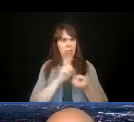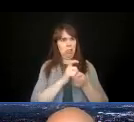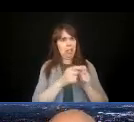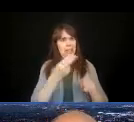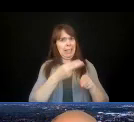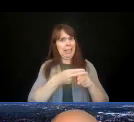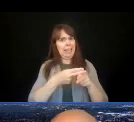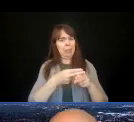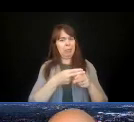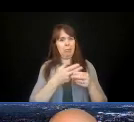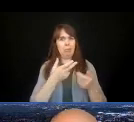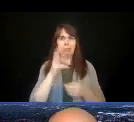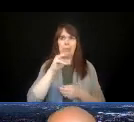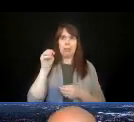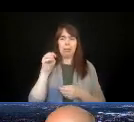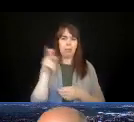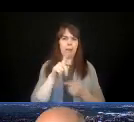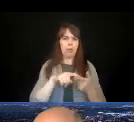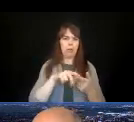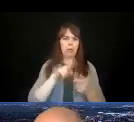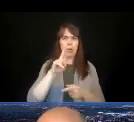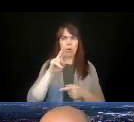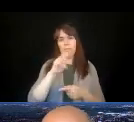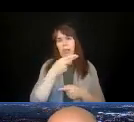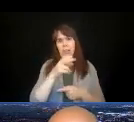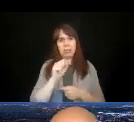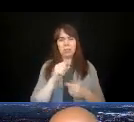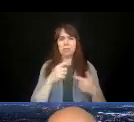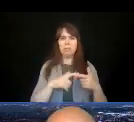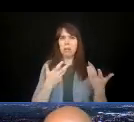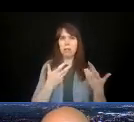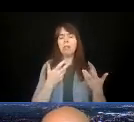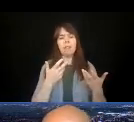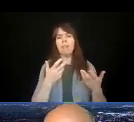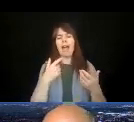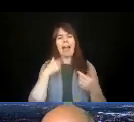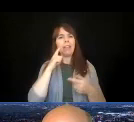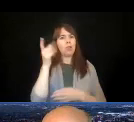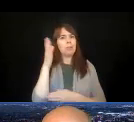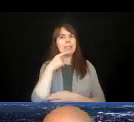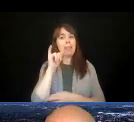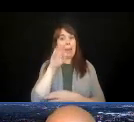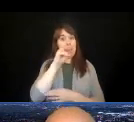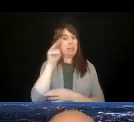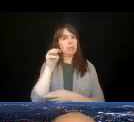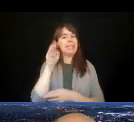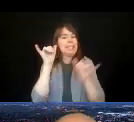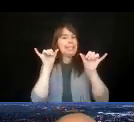name from Michigan Medicine back to University of Michigan, though I think your presentation clarifies that Michigan Medicine is not going